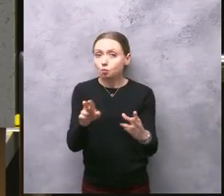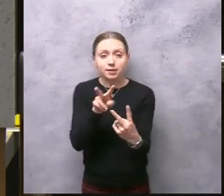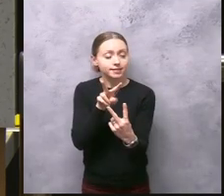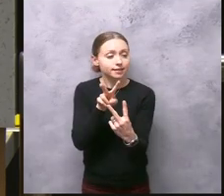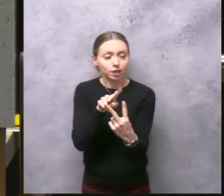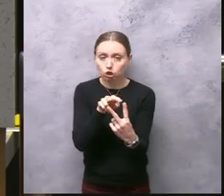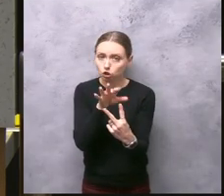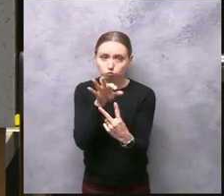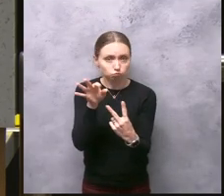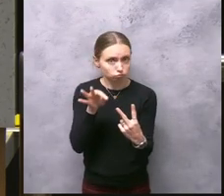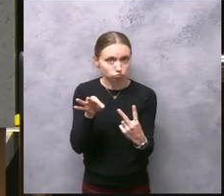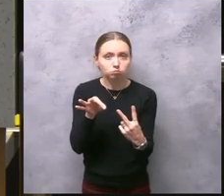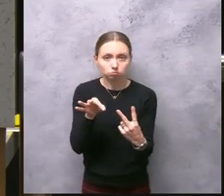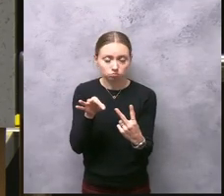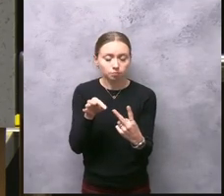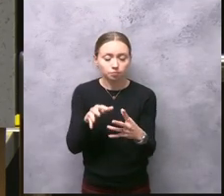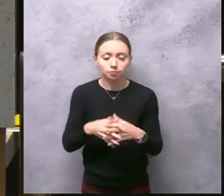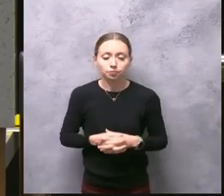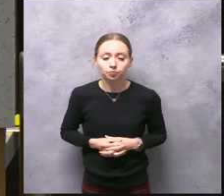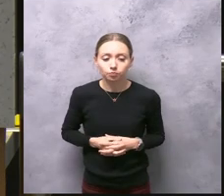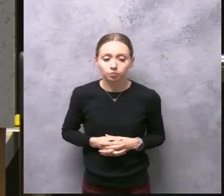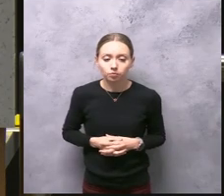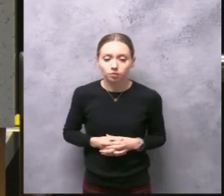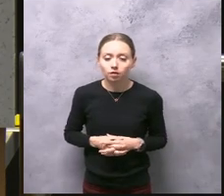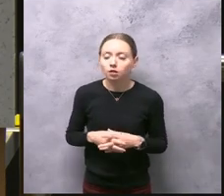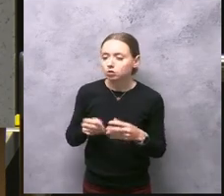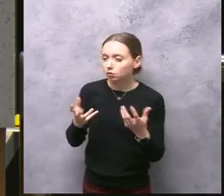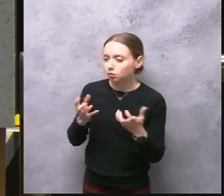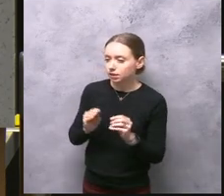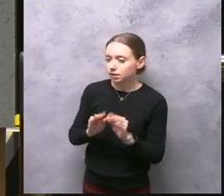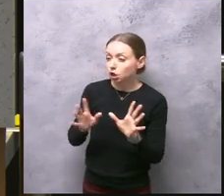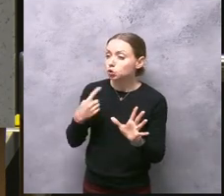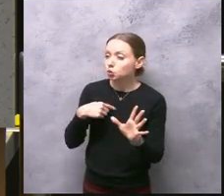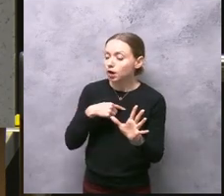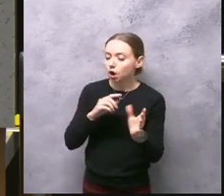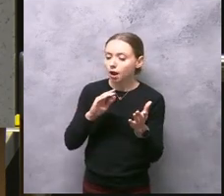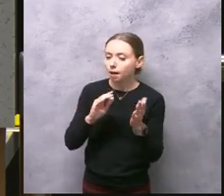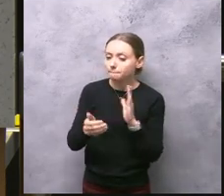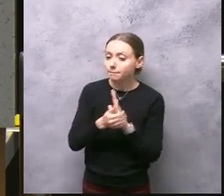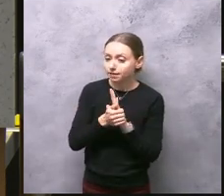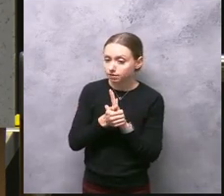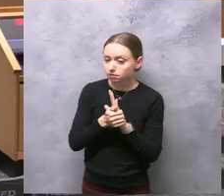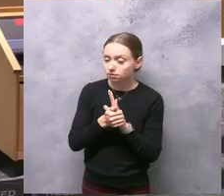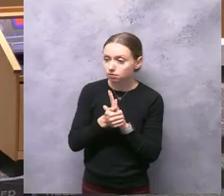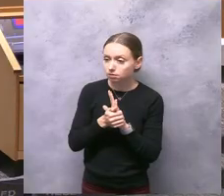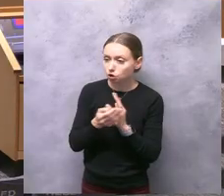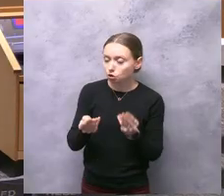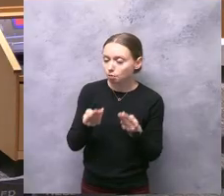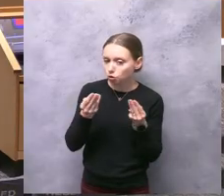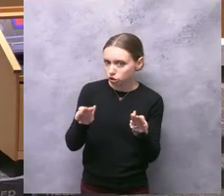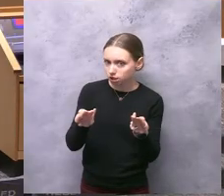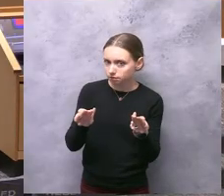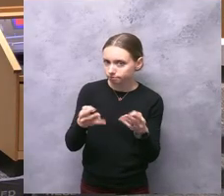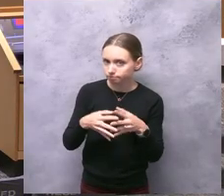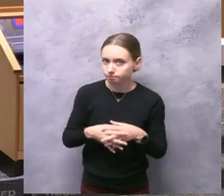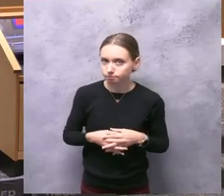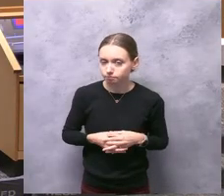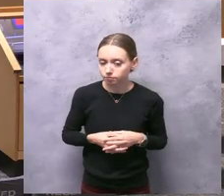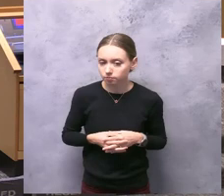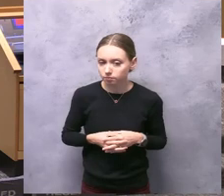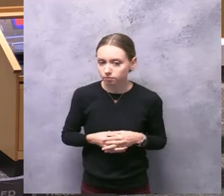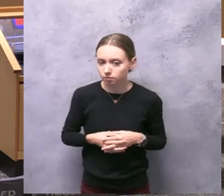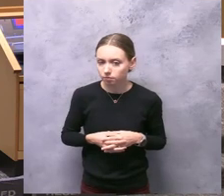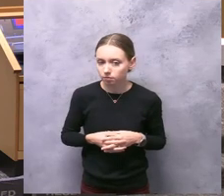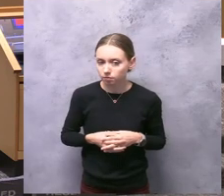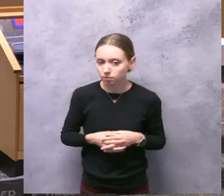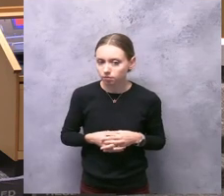or at bond council's recommendation. So just so we're clear, we're amending the motion at this point. And